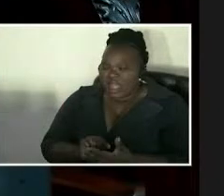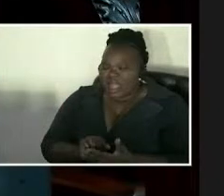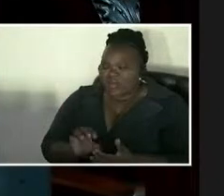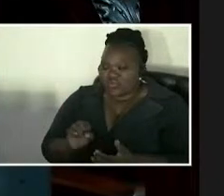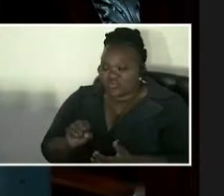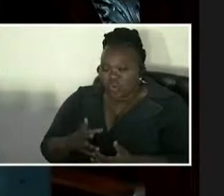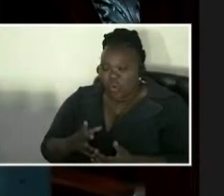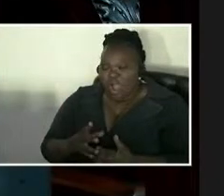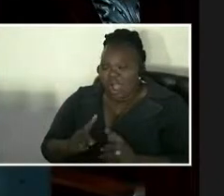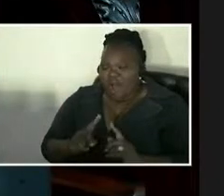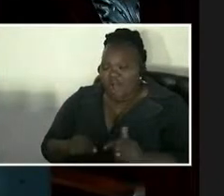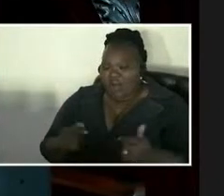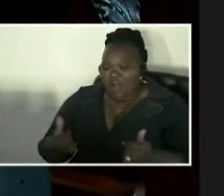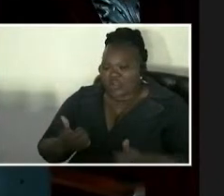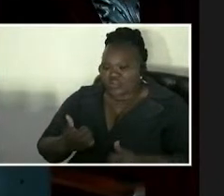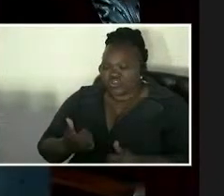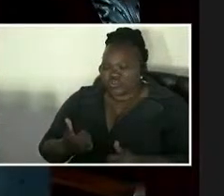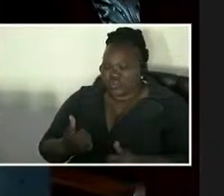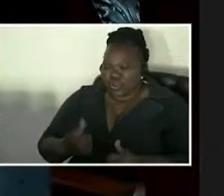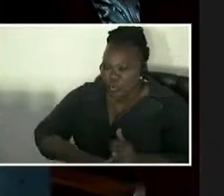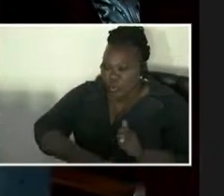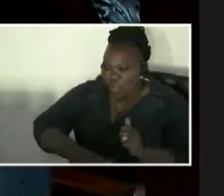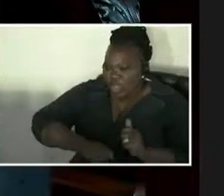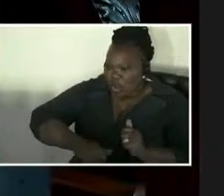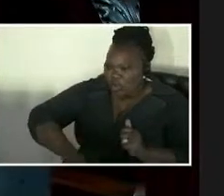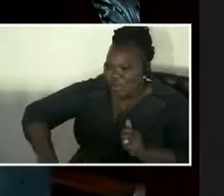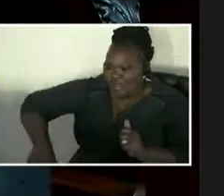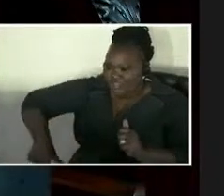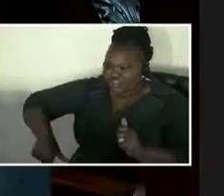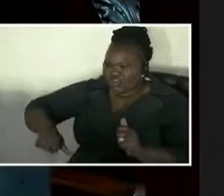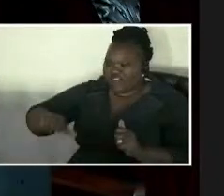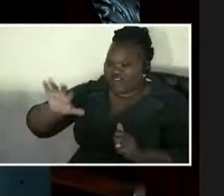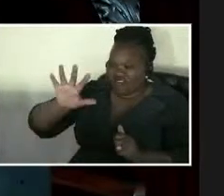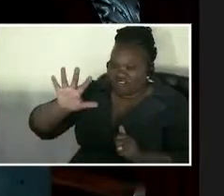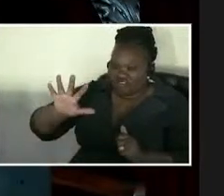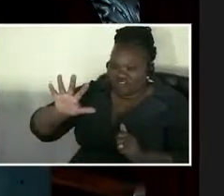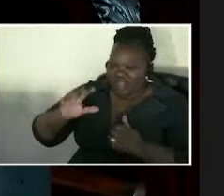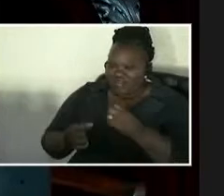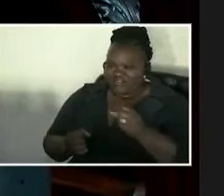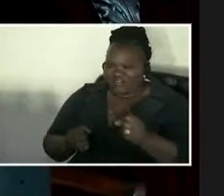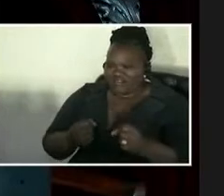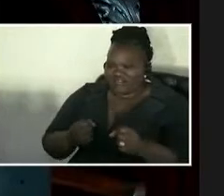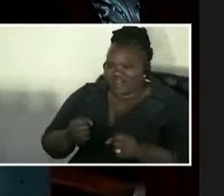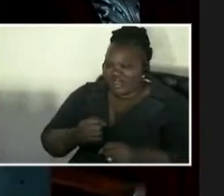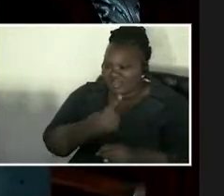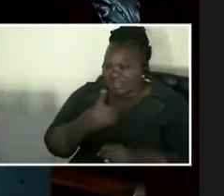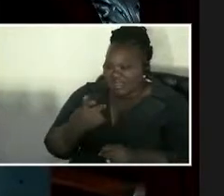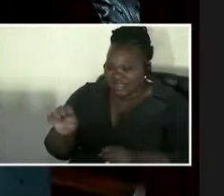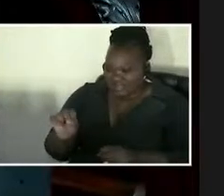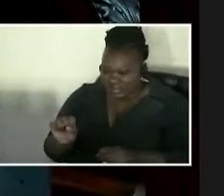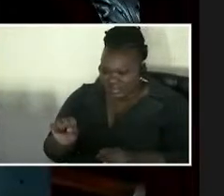sections and other emergency cases for five days even the dead were not